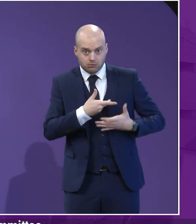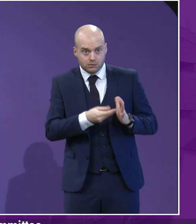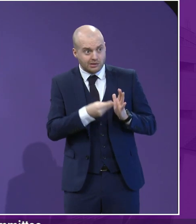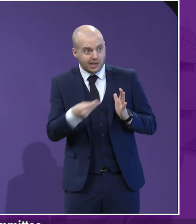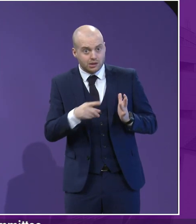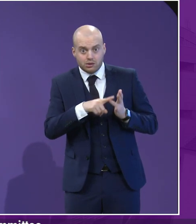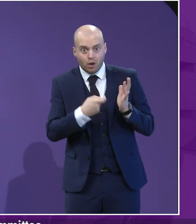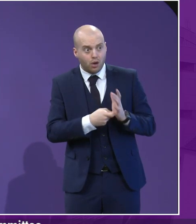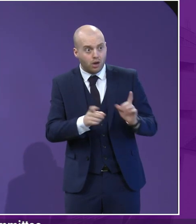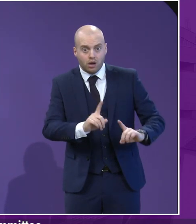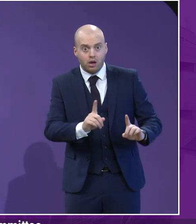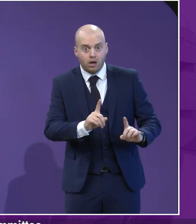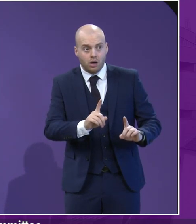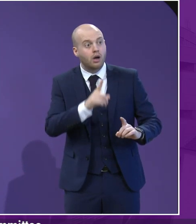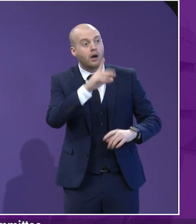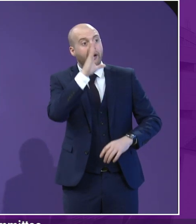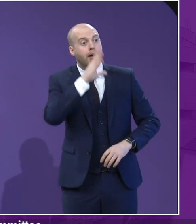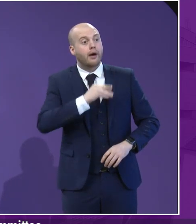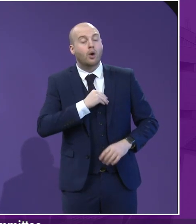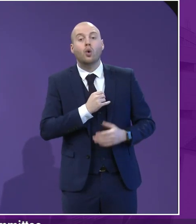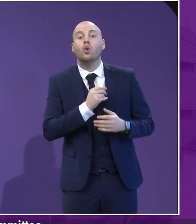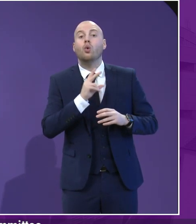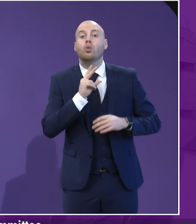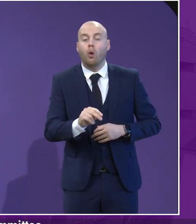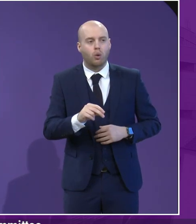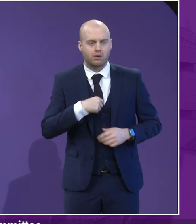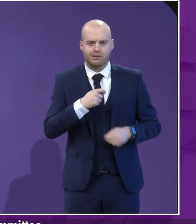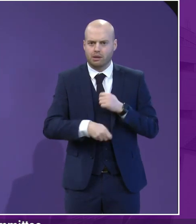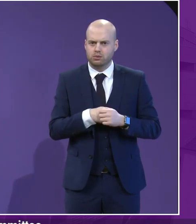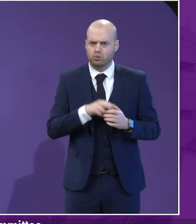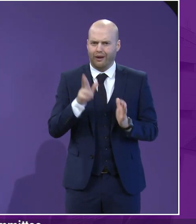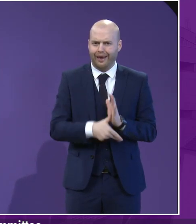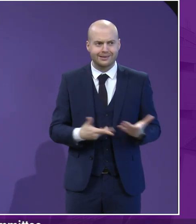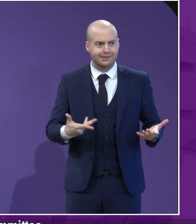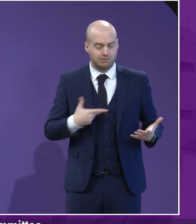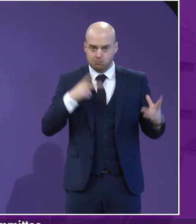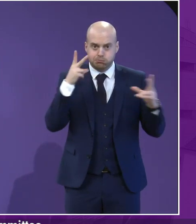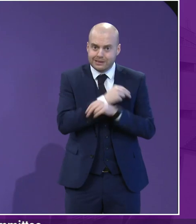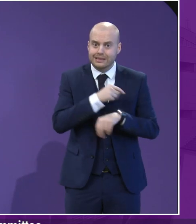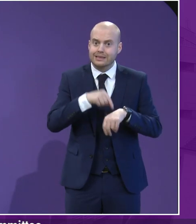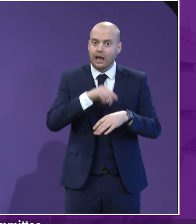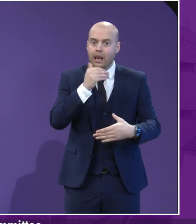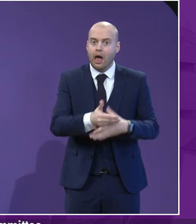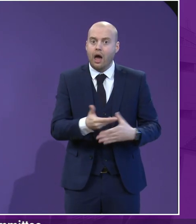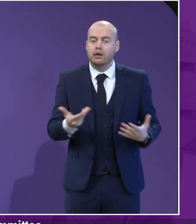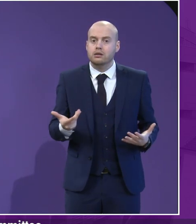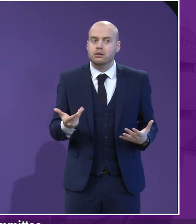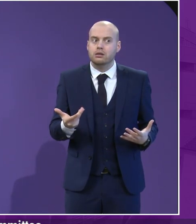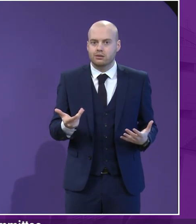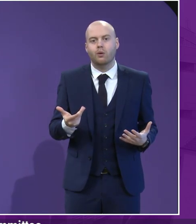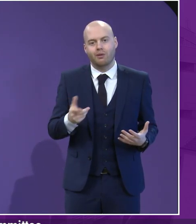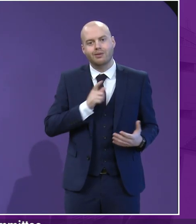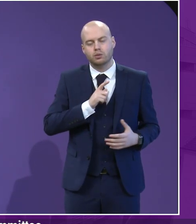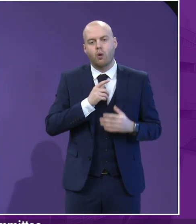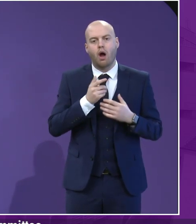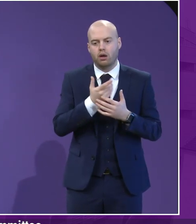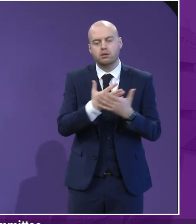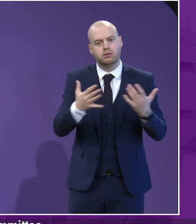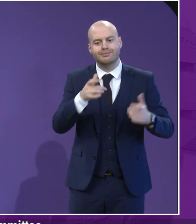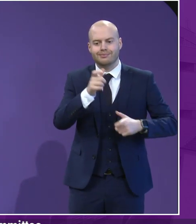At Glasgow, for example, if you require an extension of more than 3 days, it's not granted in advance. You have to